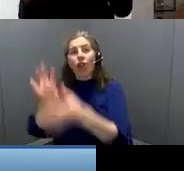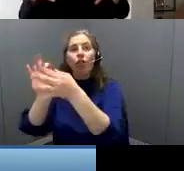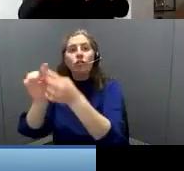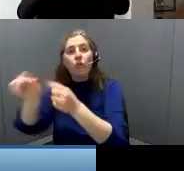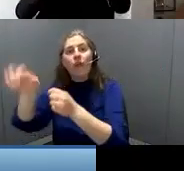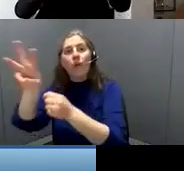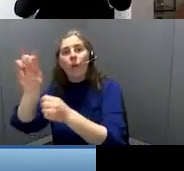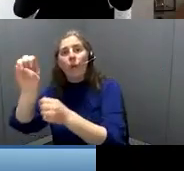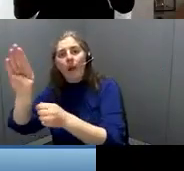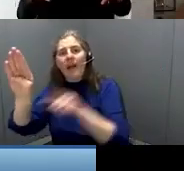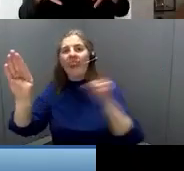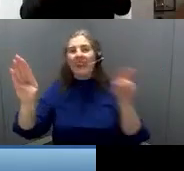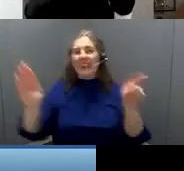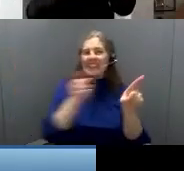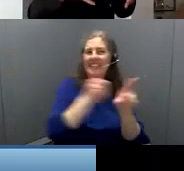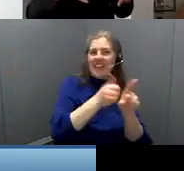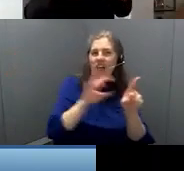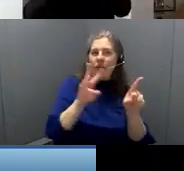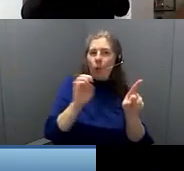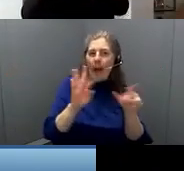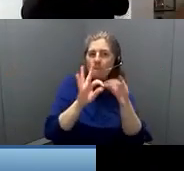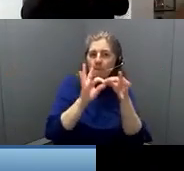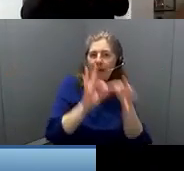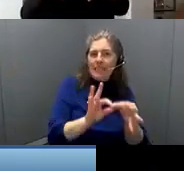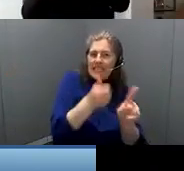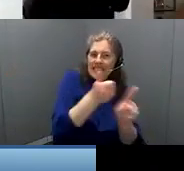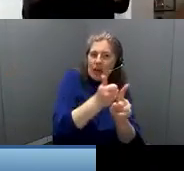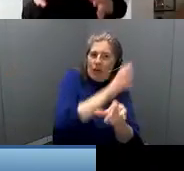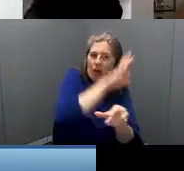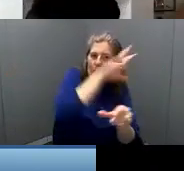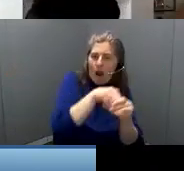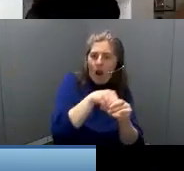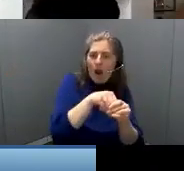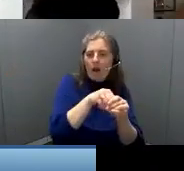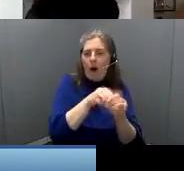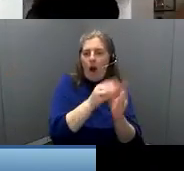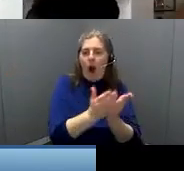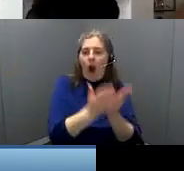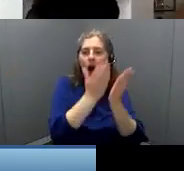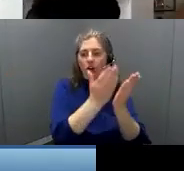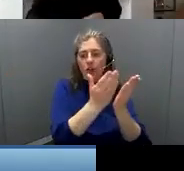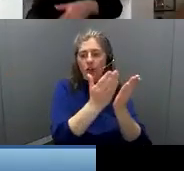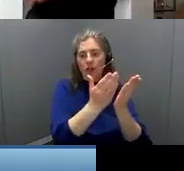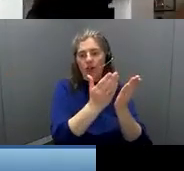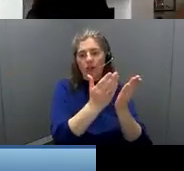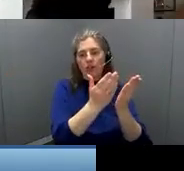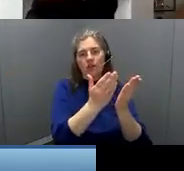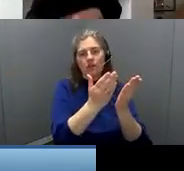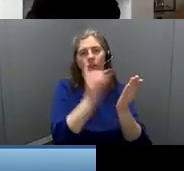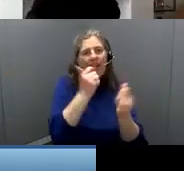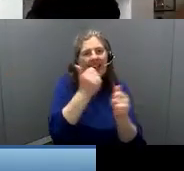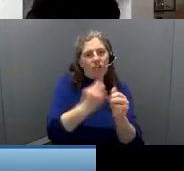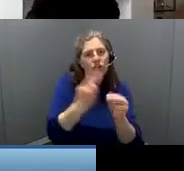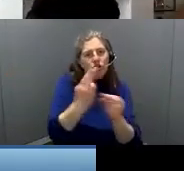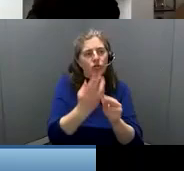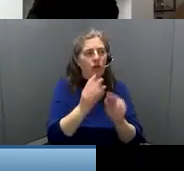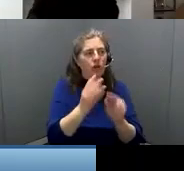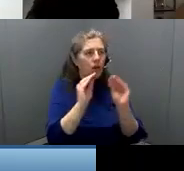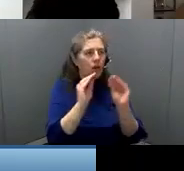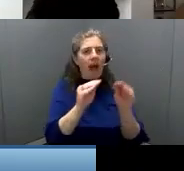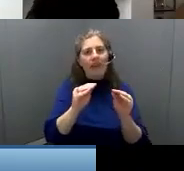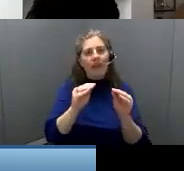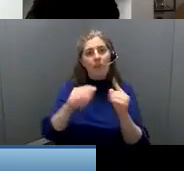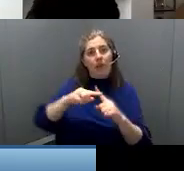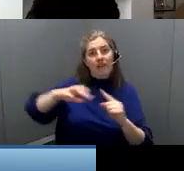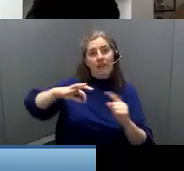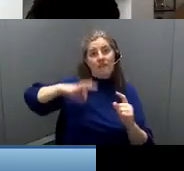web-based product in itself that is being essentially offered for each user, and then the added advantage